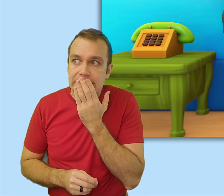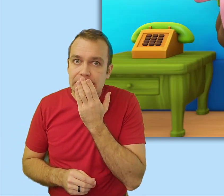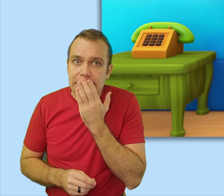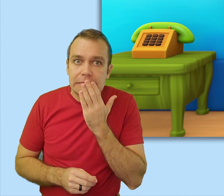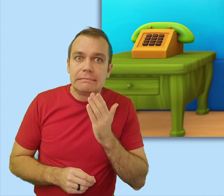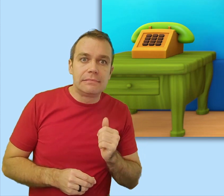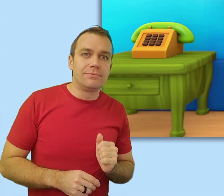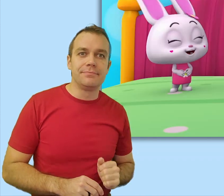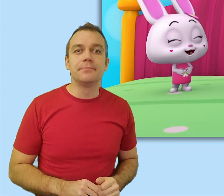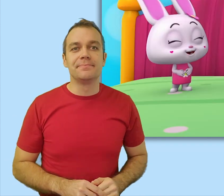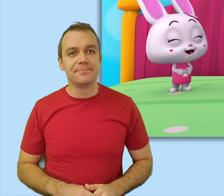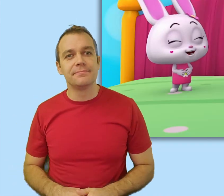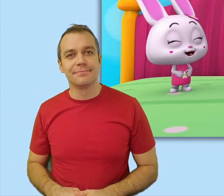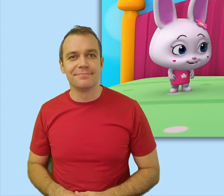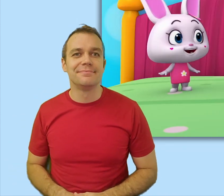Uh-oh.